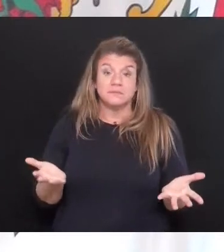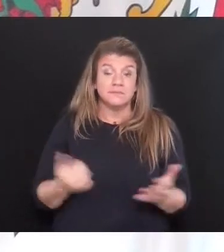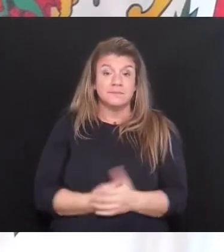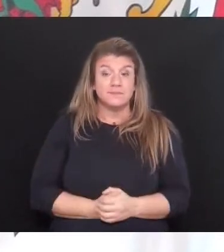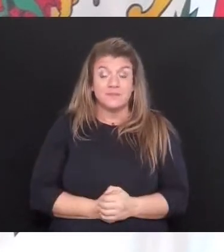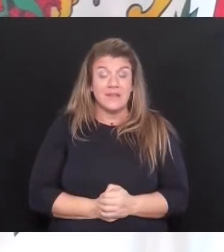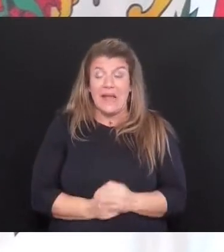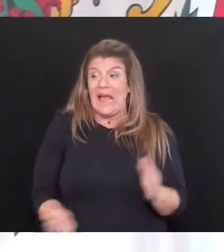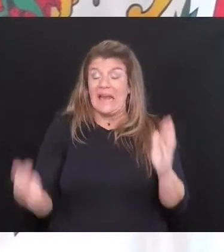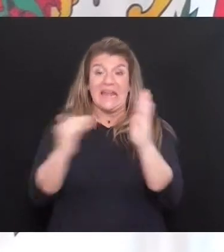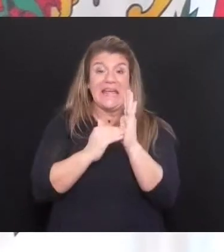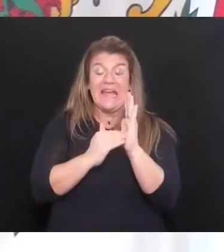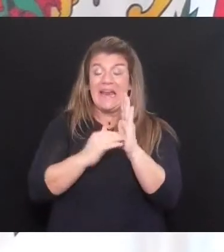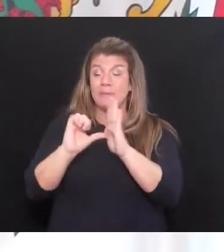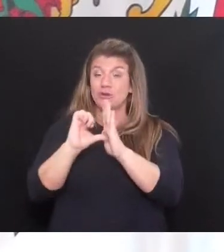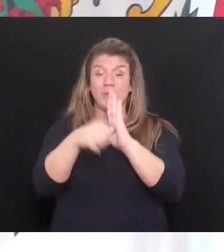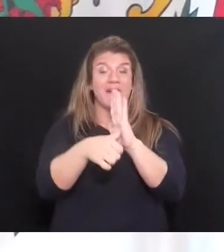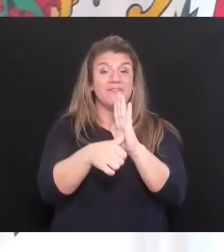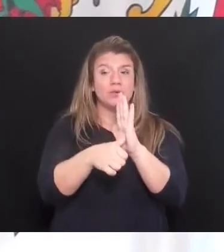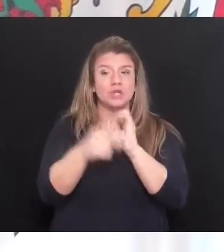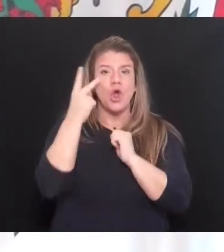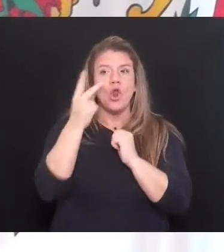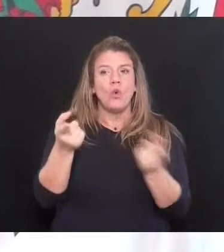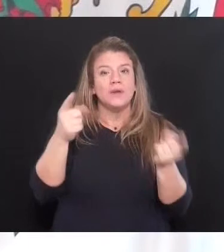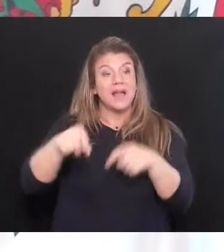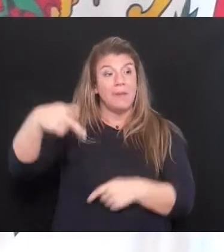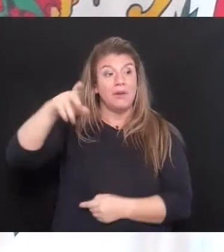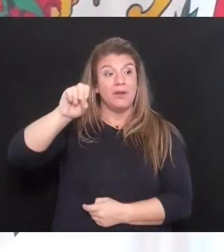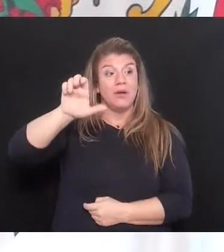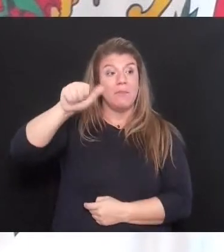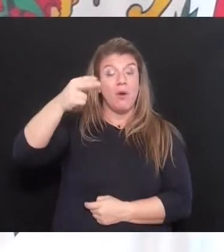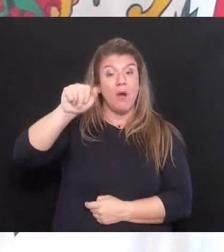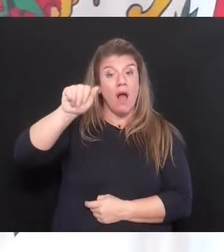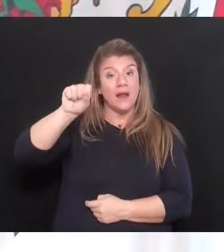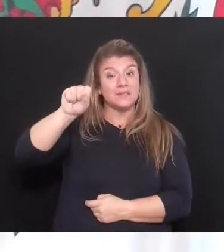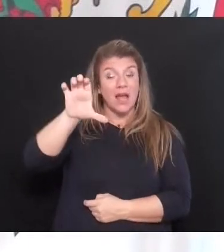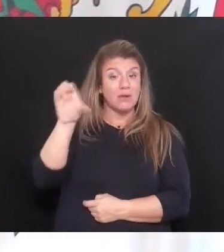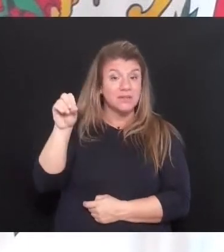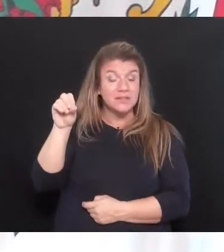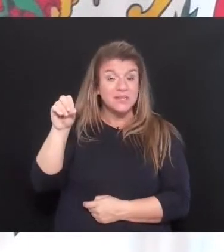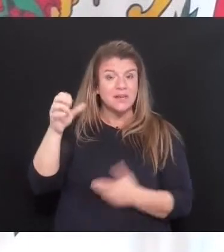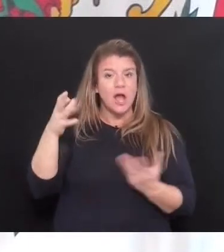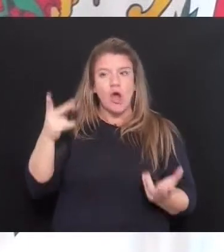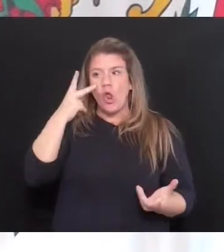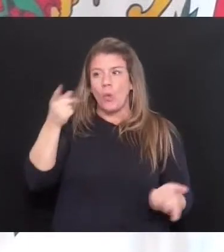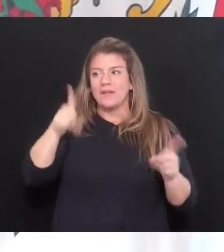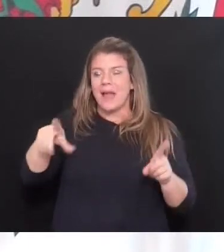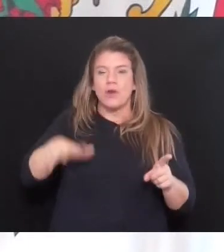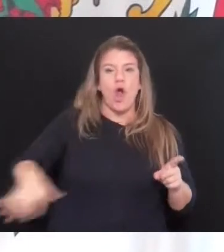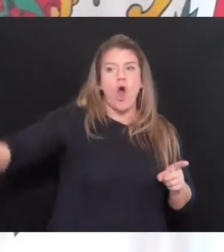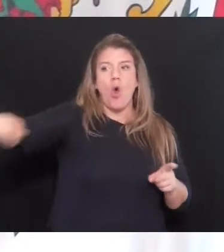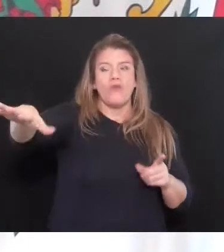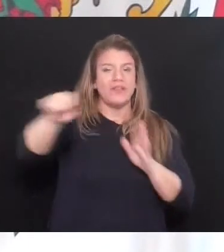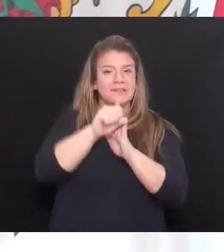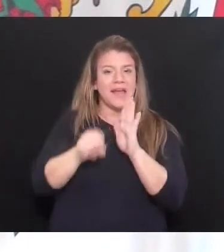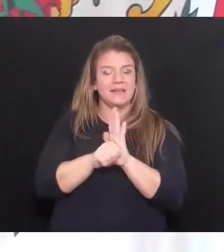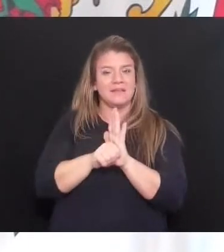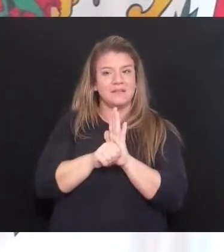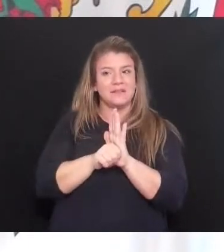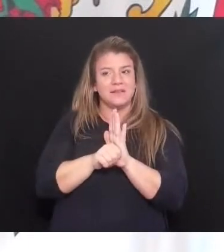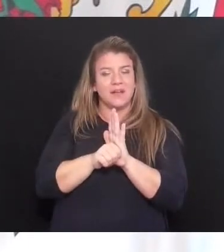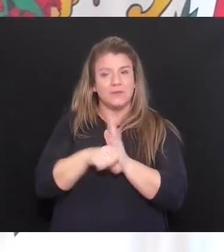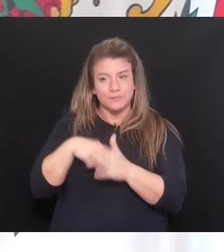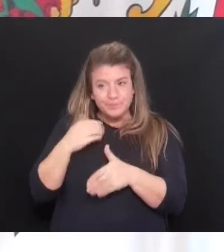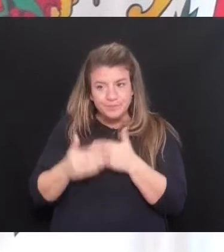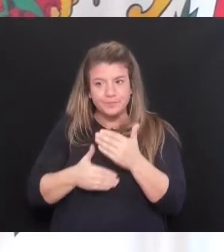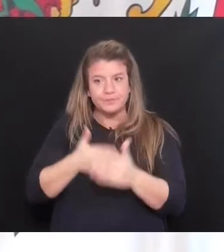And again, I just reinforce, look what's happening in Pocahontas County, and look what's happened all across our state as we've progressed